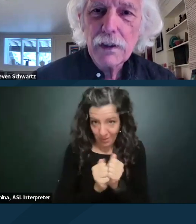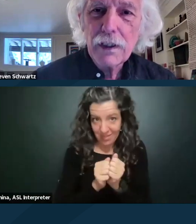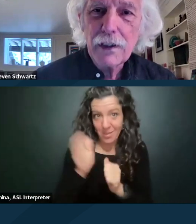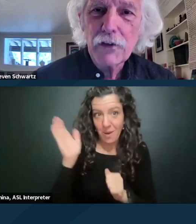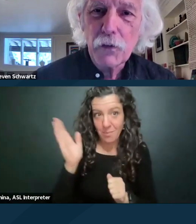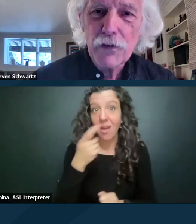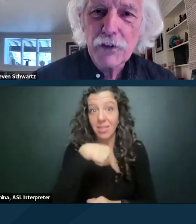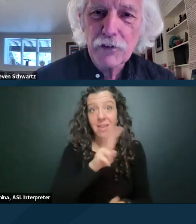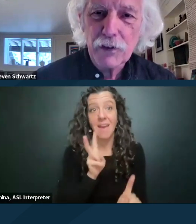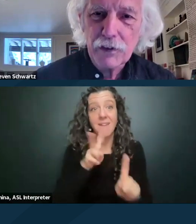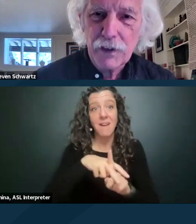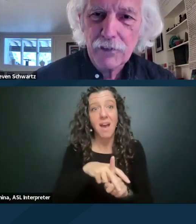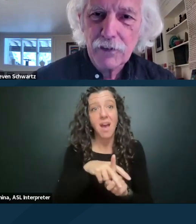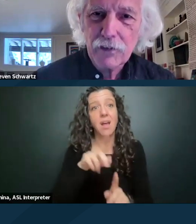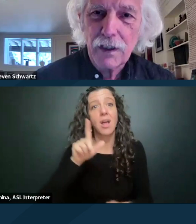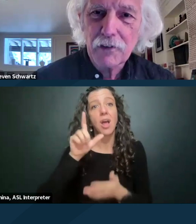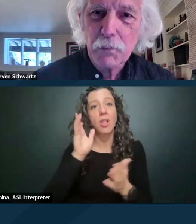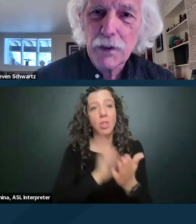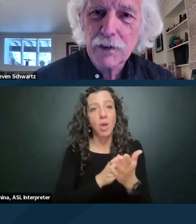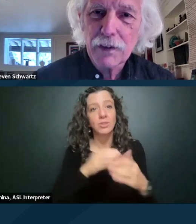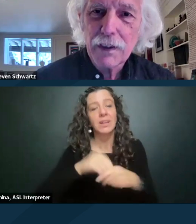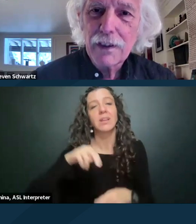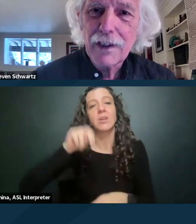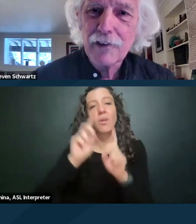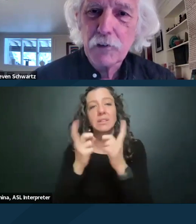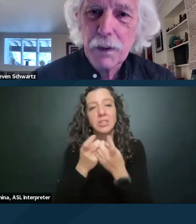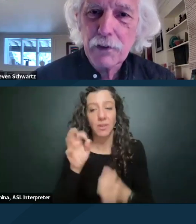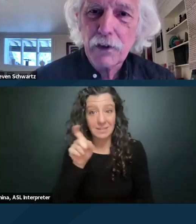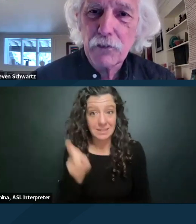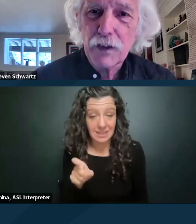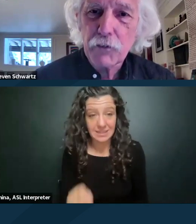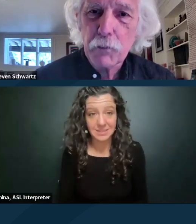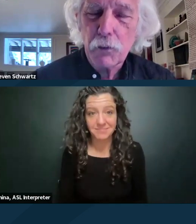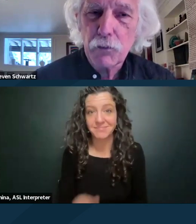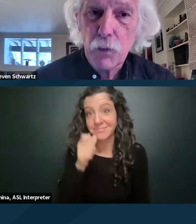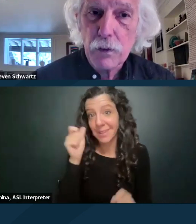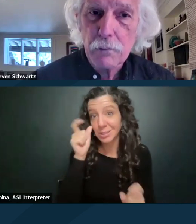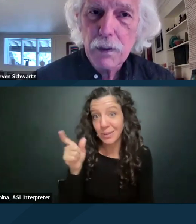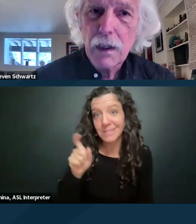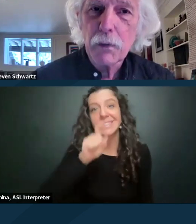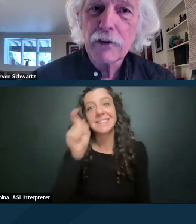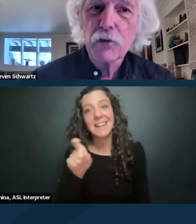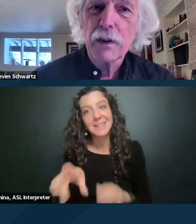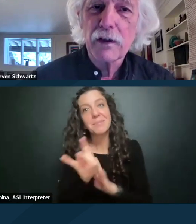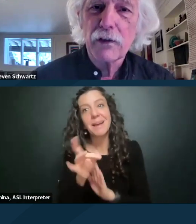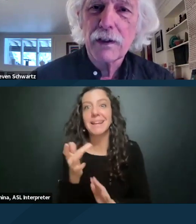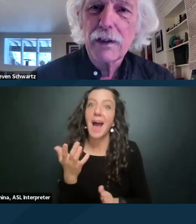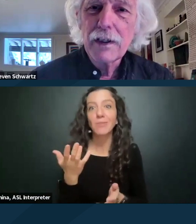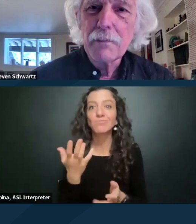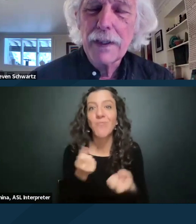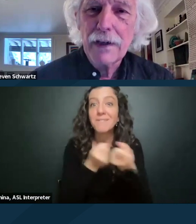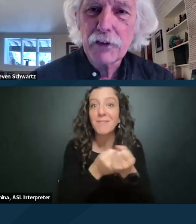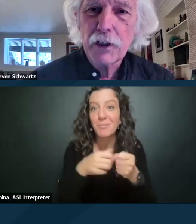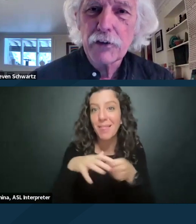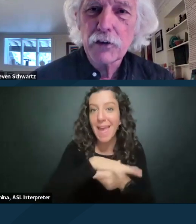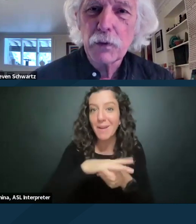lawsuit in the Northern District of Texas. Not surprisingly, Texas picked a favorable forum, a place where it thought